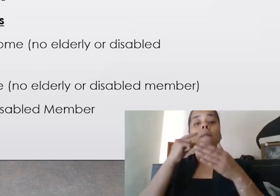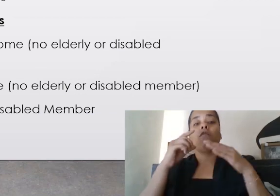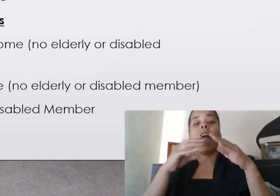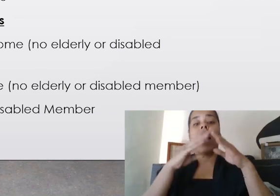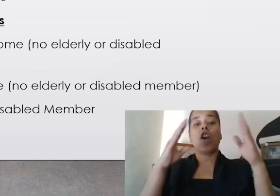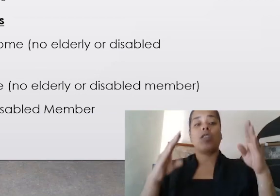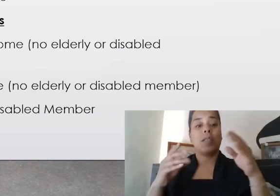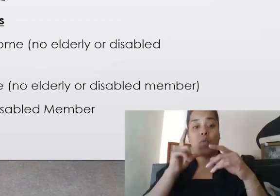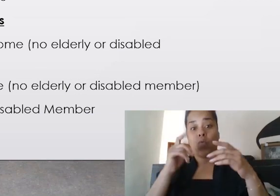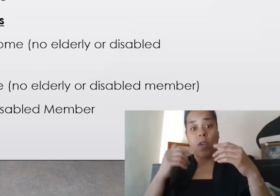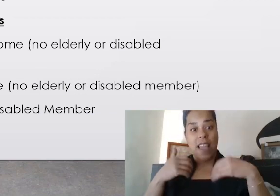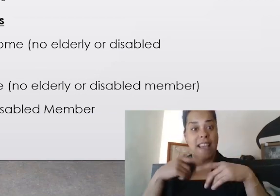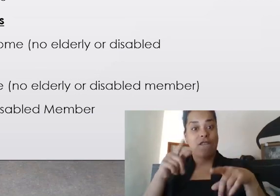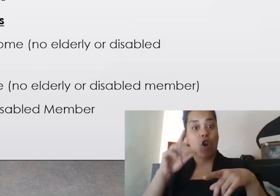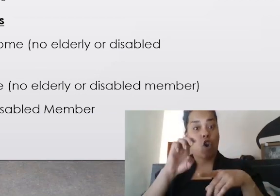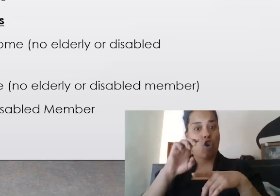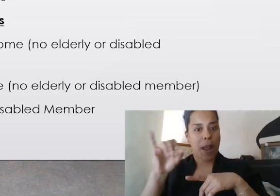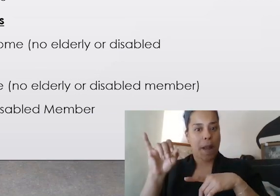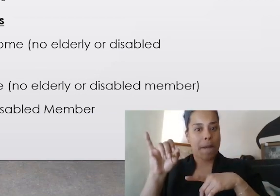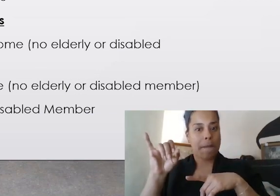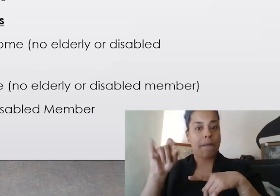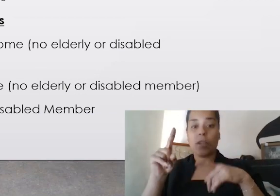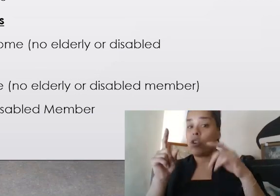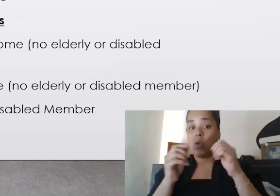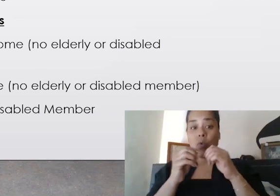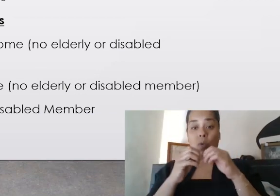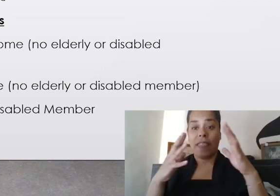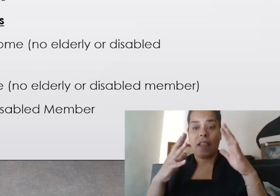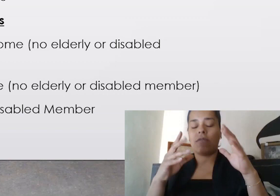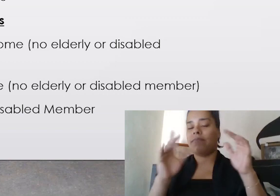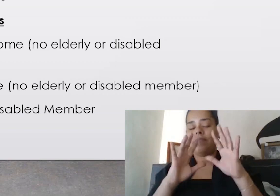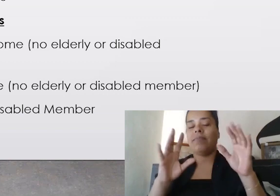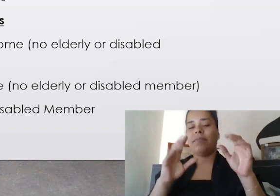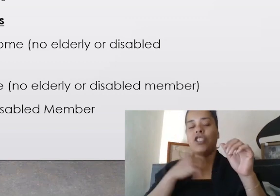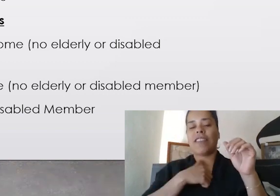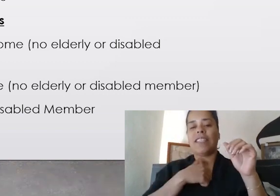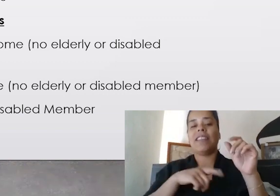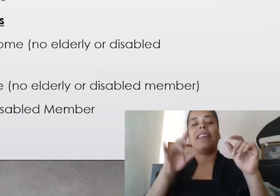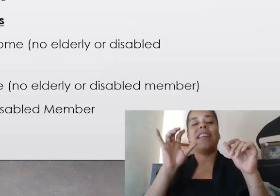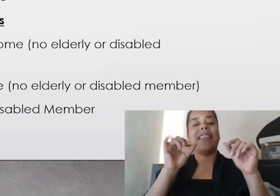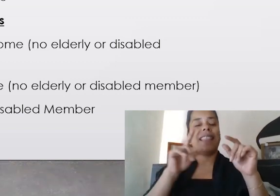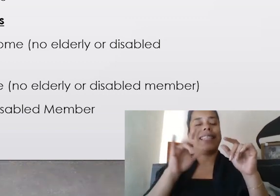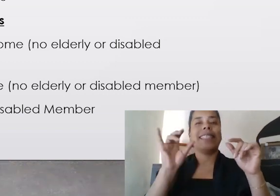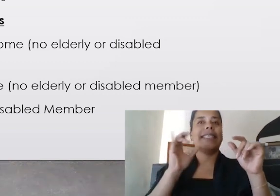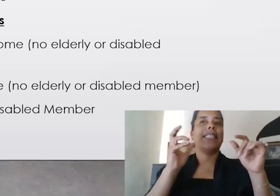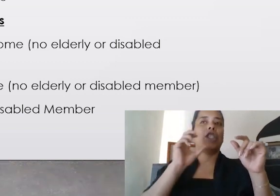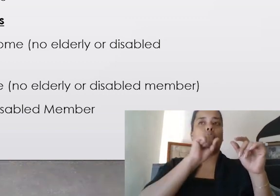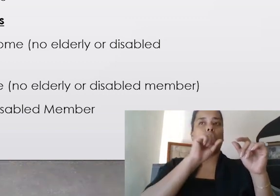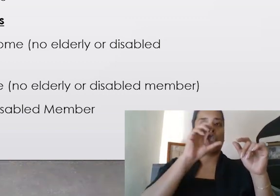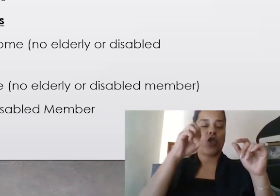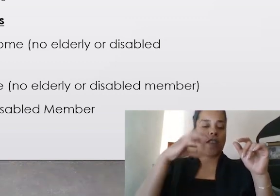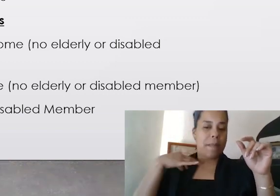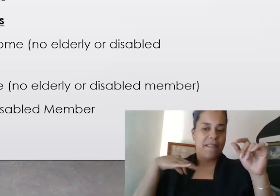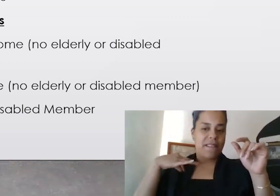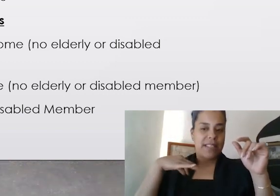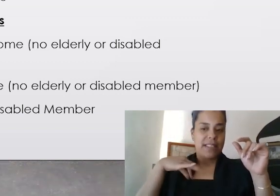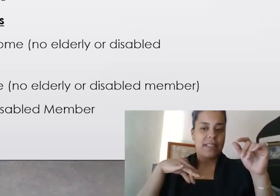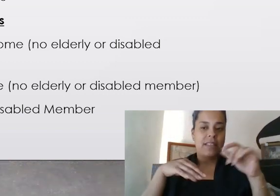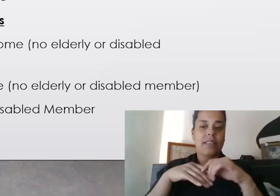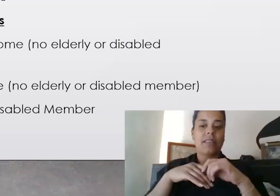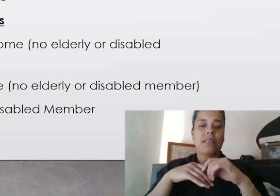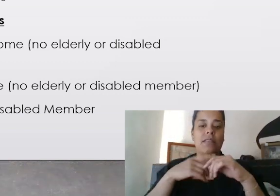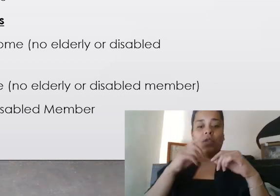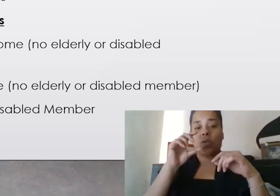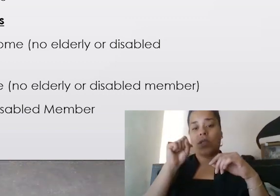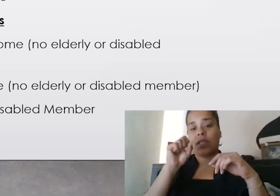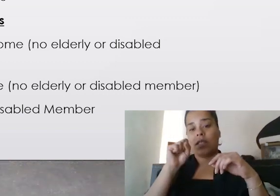income. So it's without earned income. I'm sorry, that is Social Security benefits. So